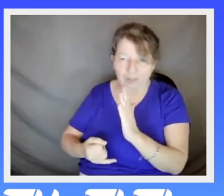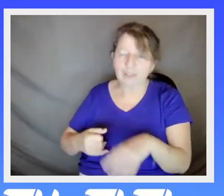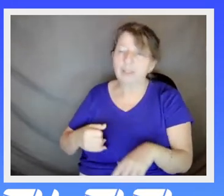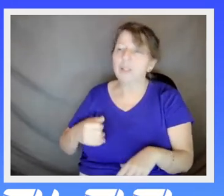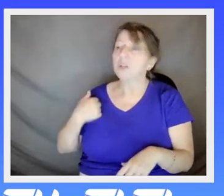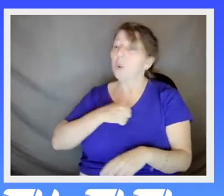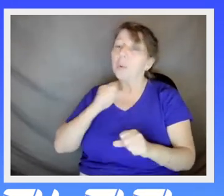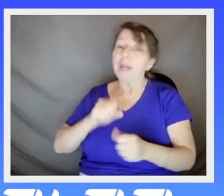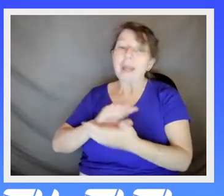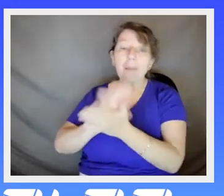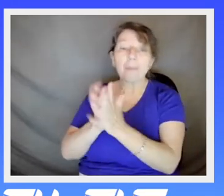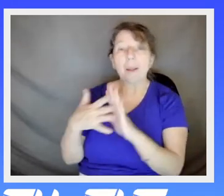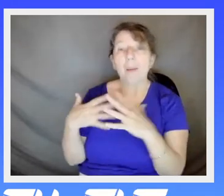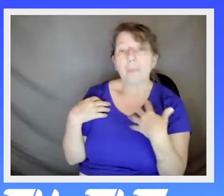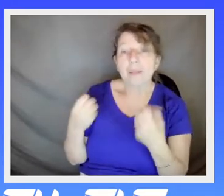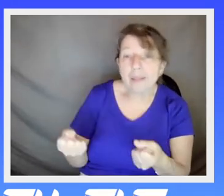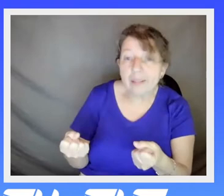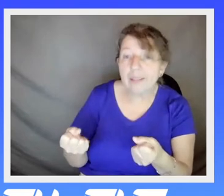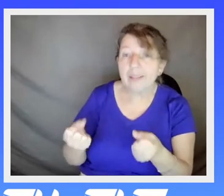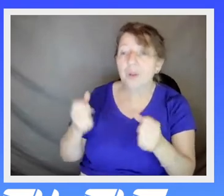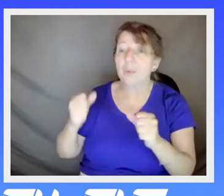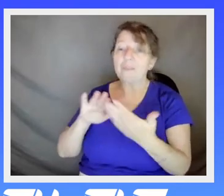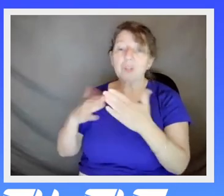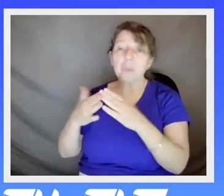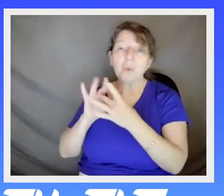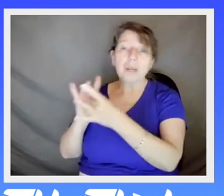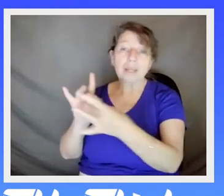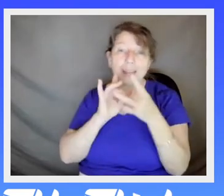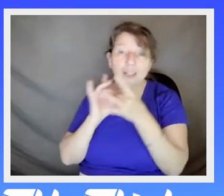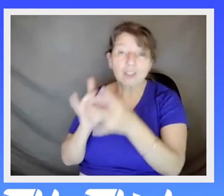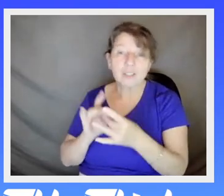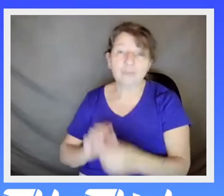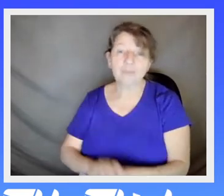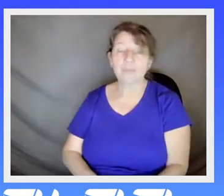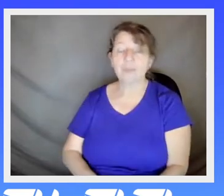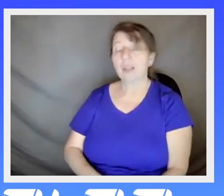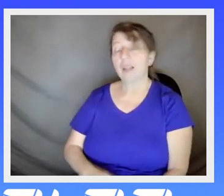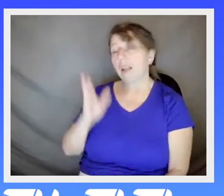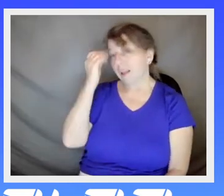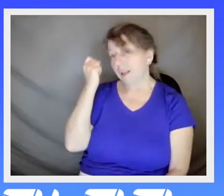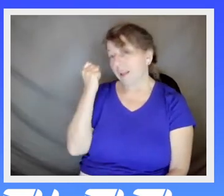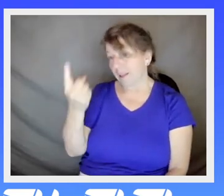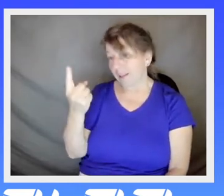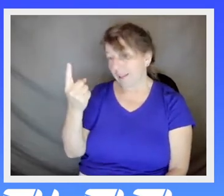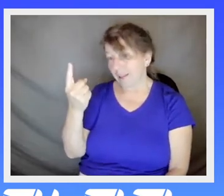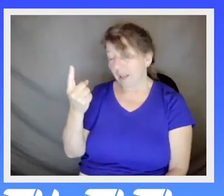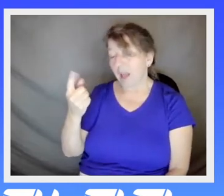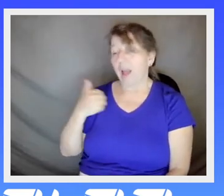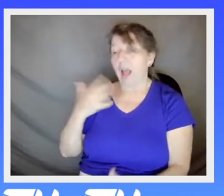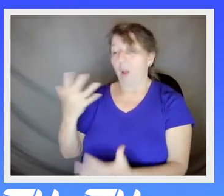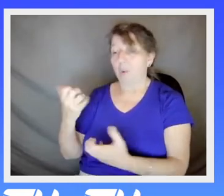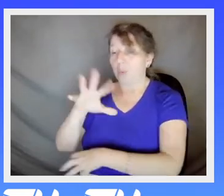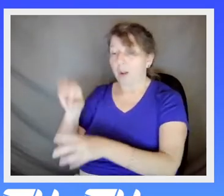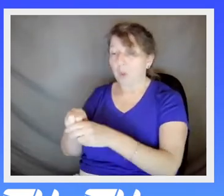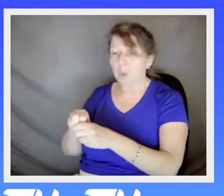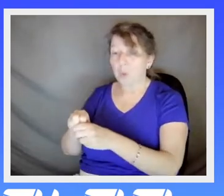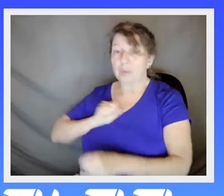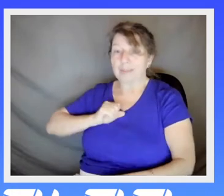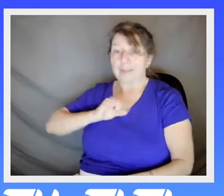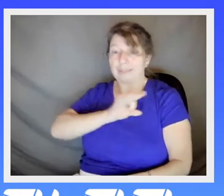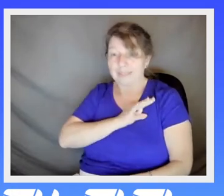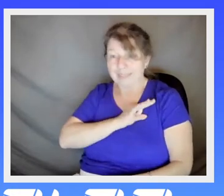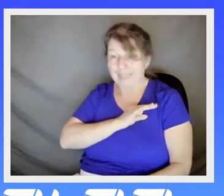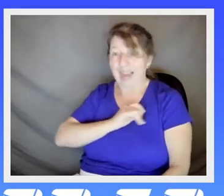creating community connection. I also want to make sure in plans that I've put out that personnel is just as important as a form